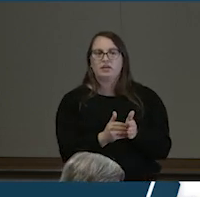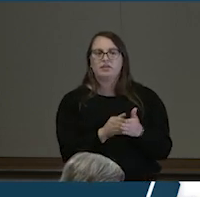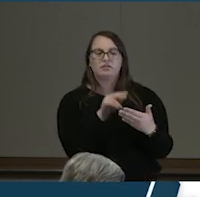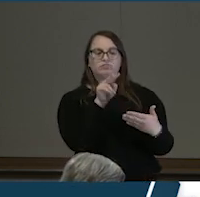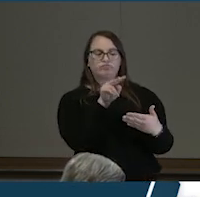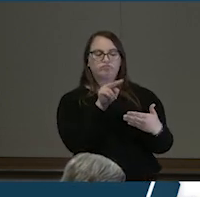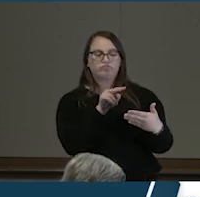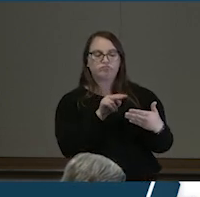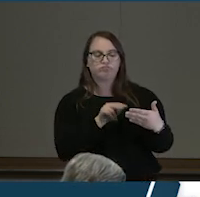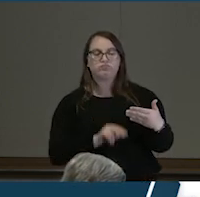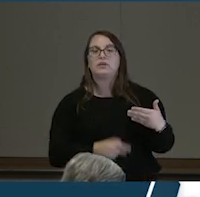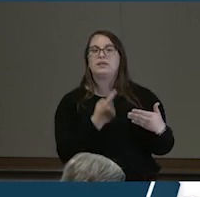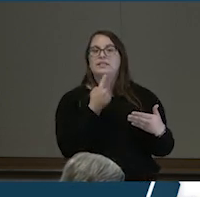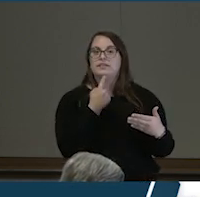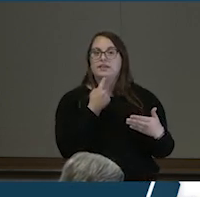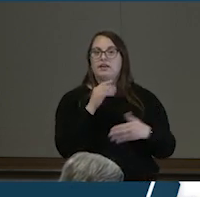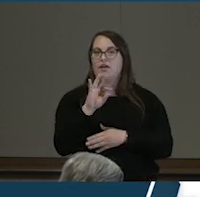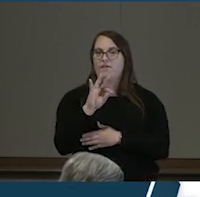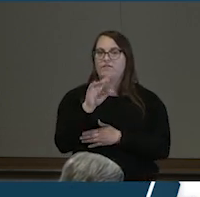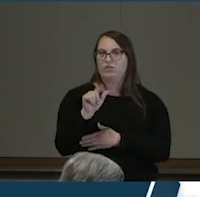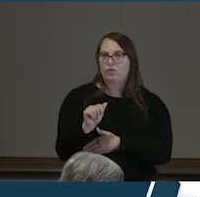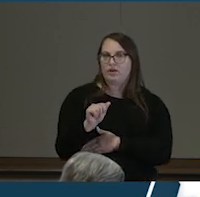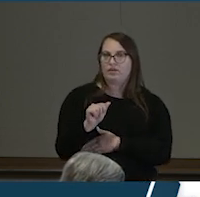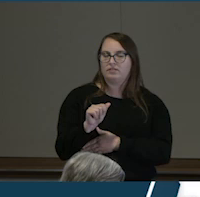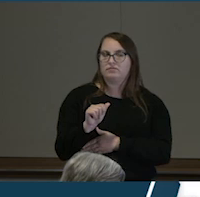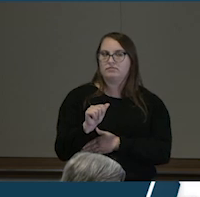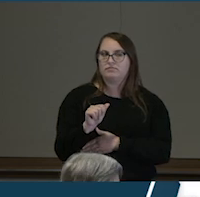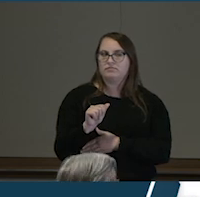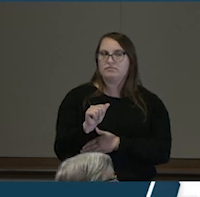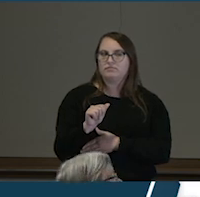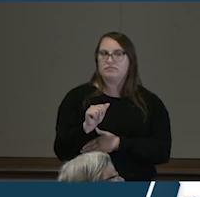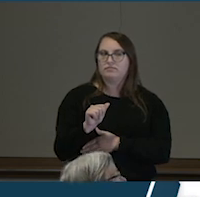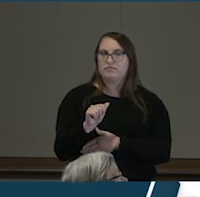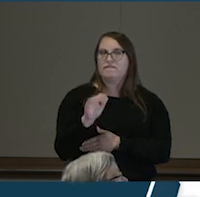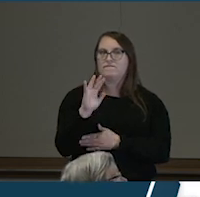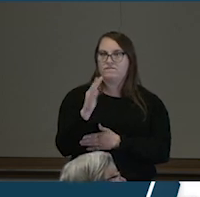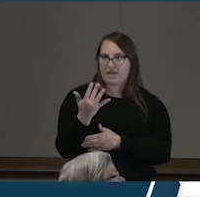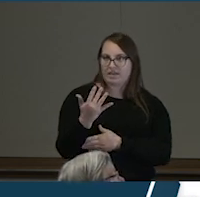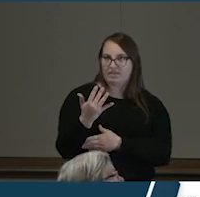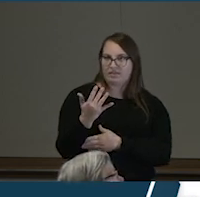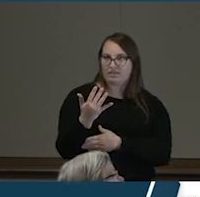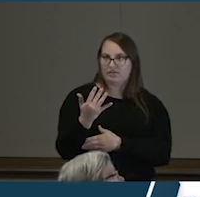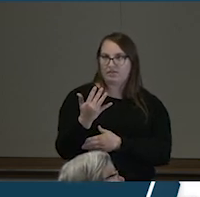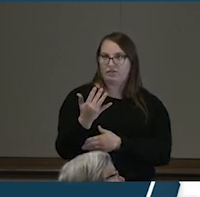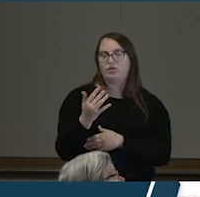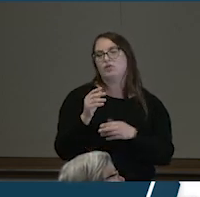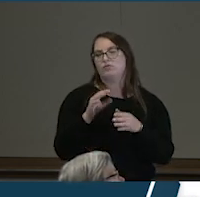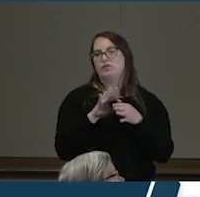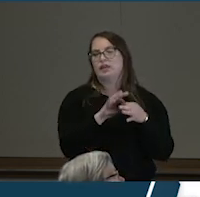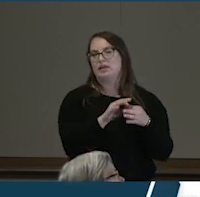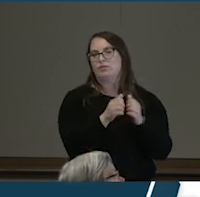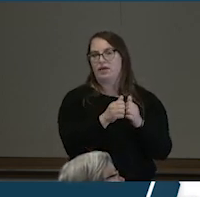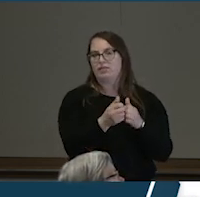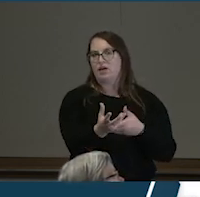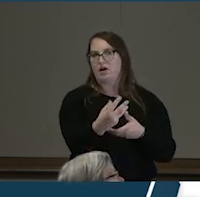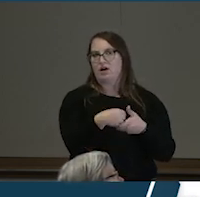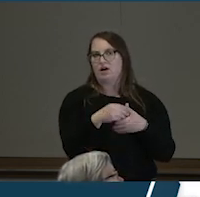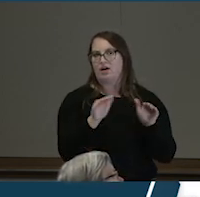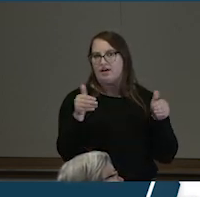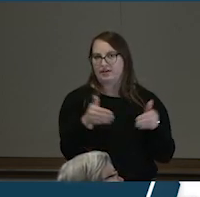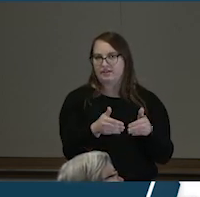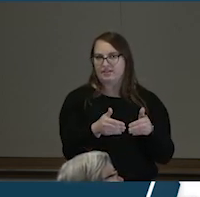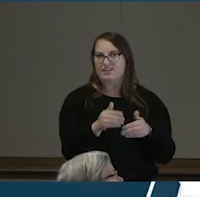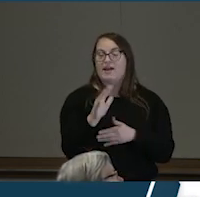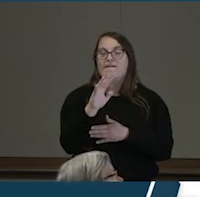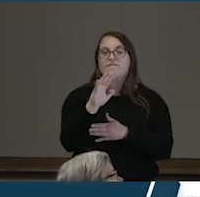that in Florida is the fifth, they have, when it comes to autism, the fifth highest drowning rate in the